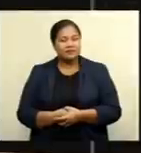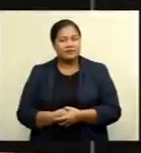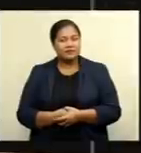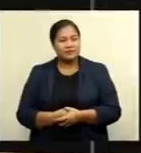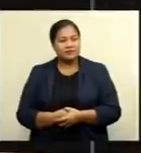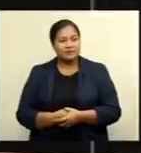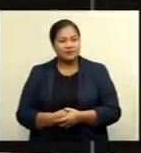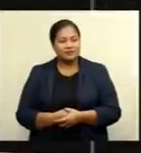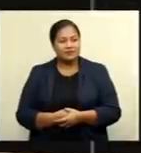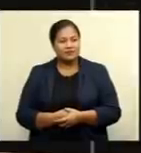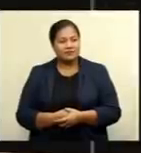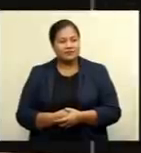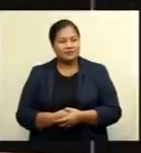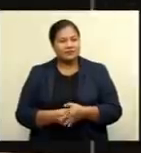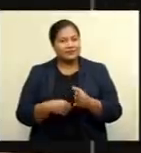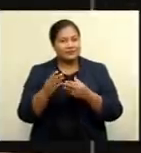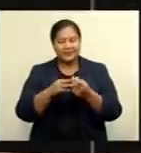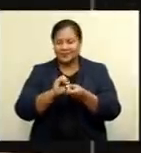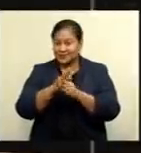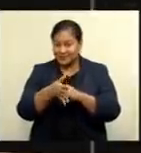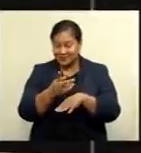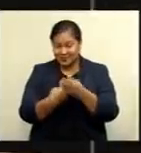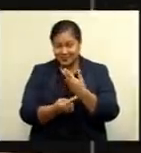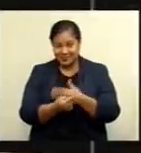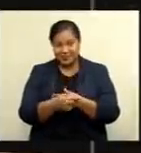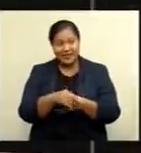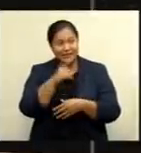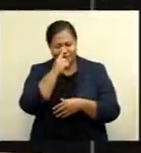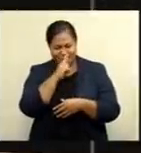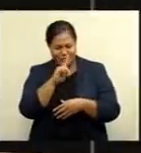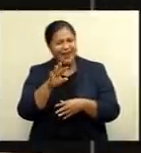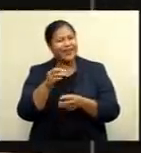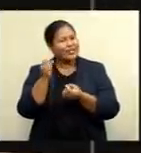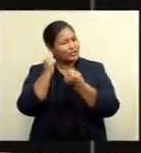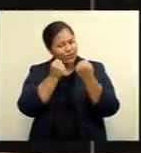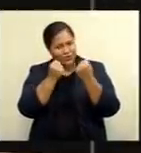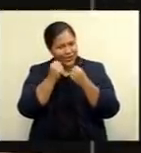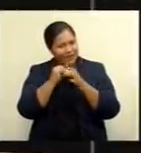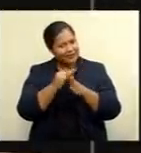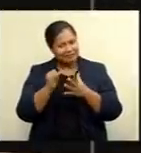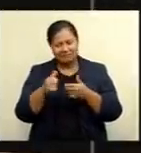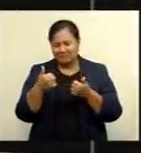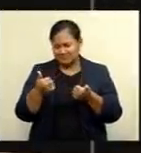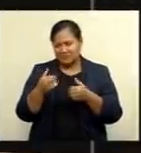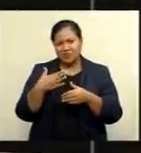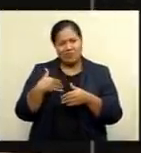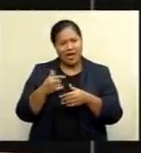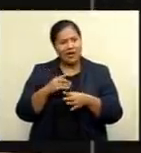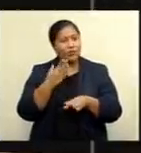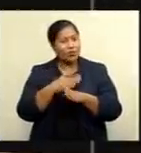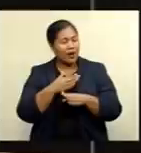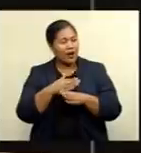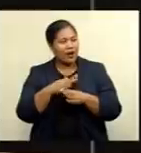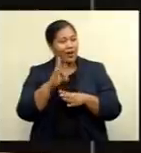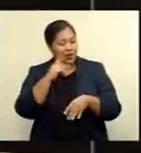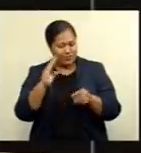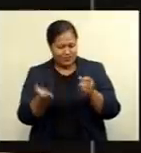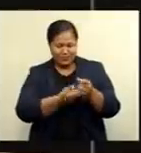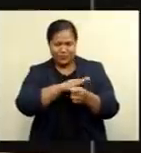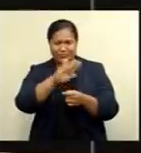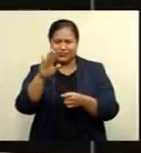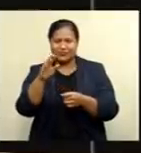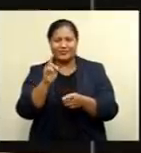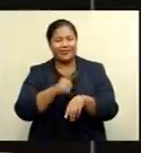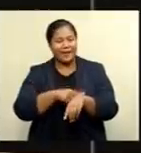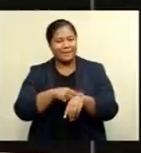News. Despite the COVID situation, those in the sugarcane industry have coped well in delivering during the harvesting season.